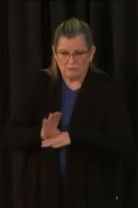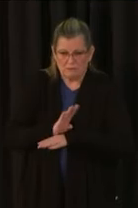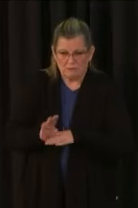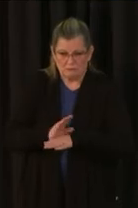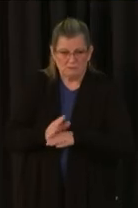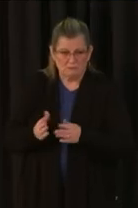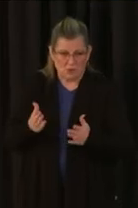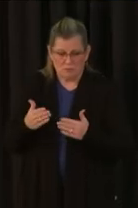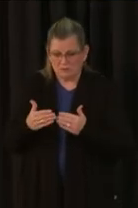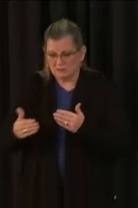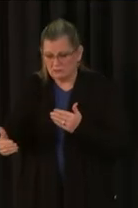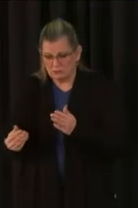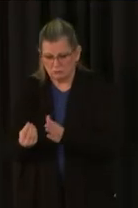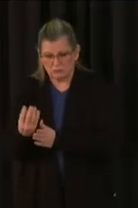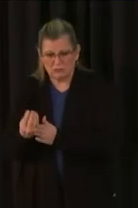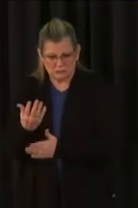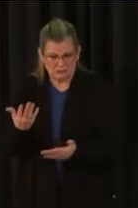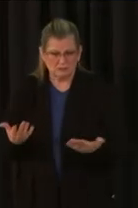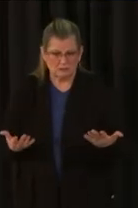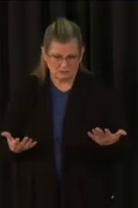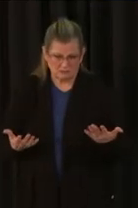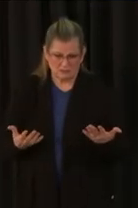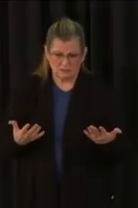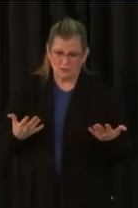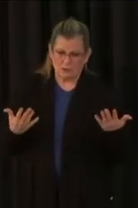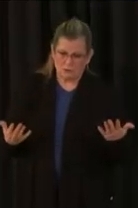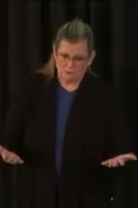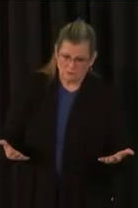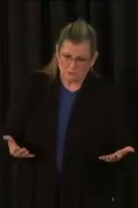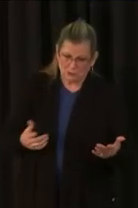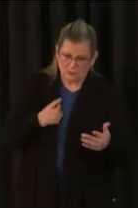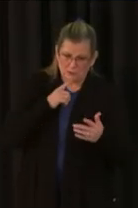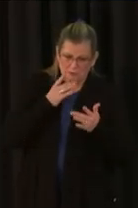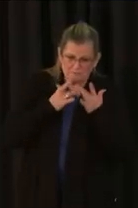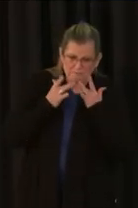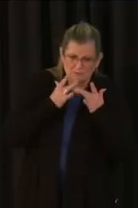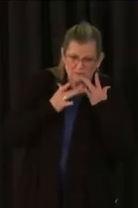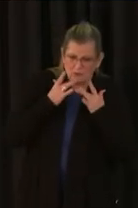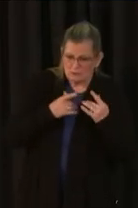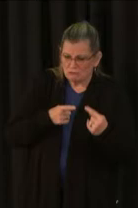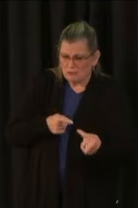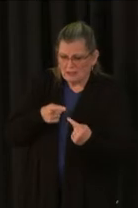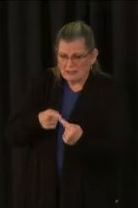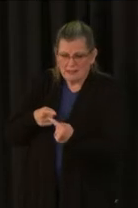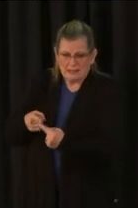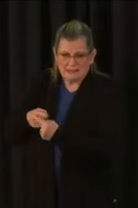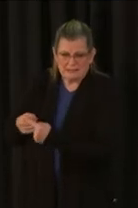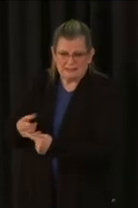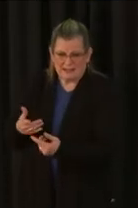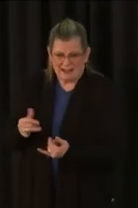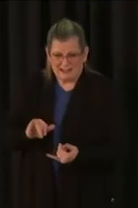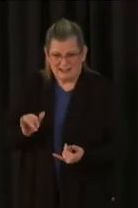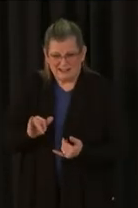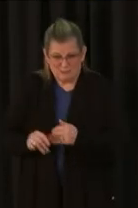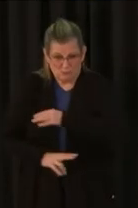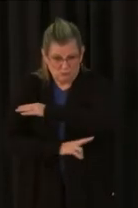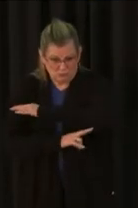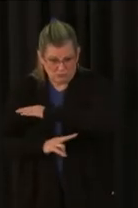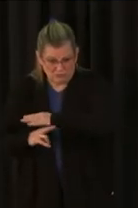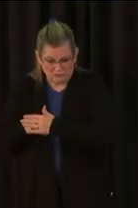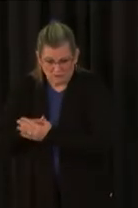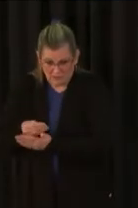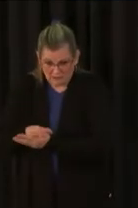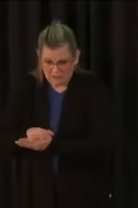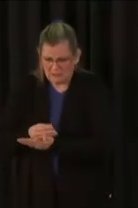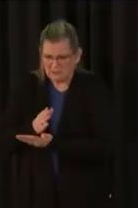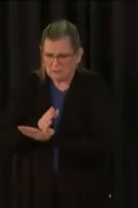if they're not already gone. So we're struggling. And things like the Bridge Fund and some